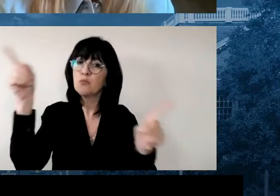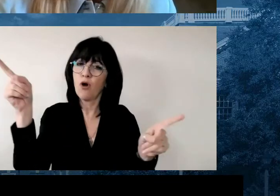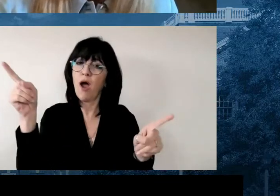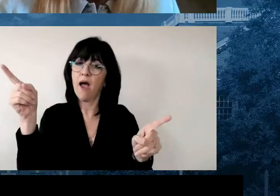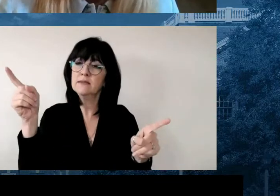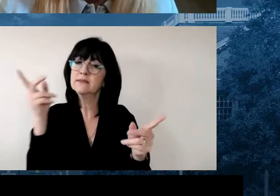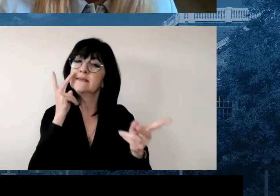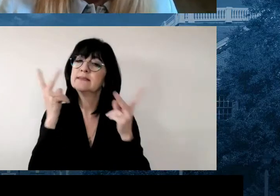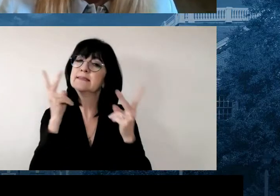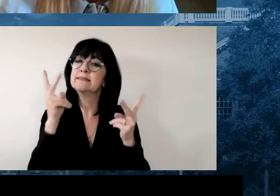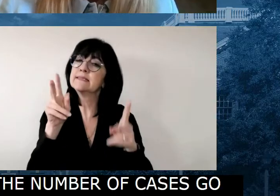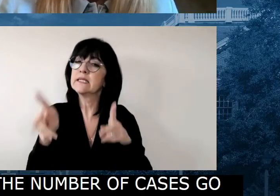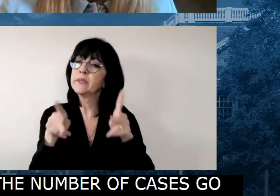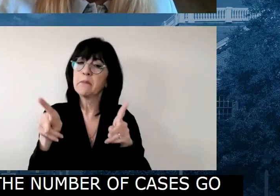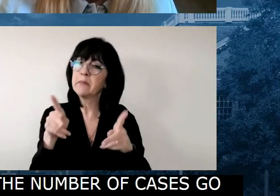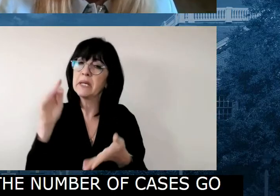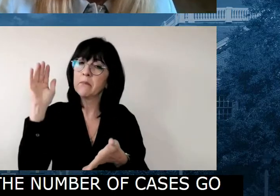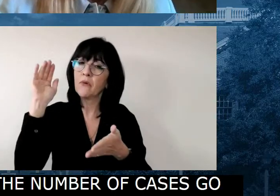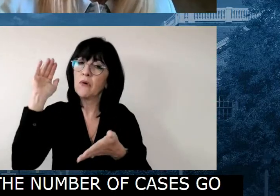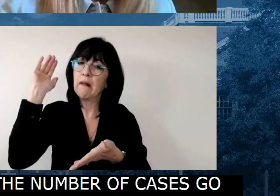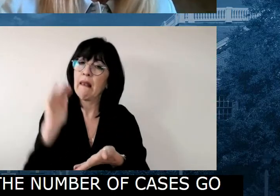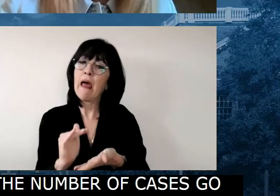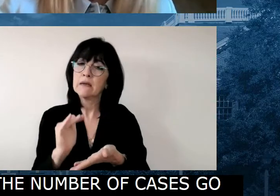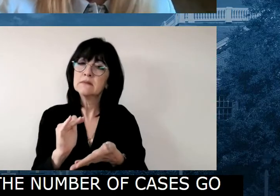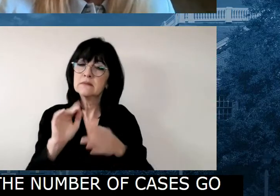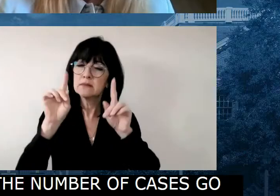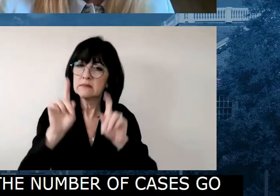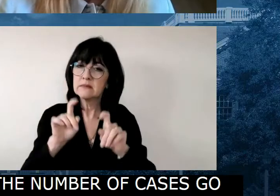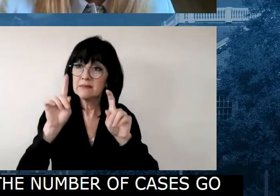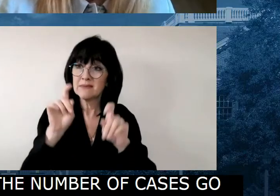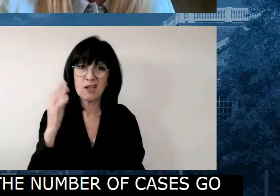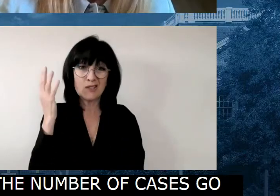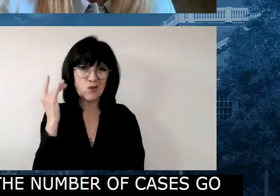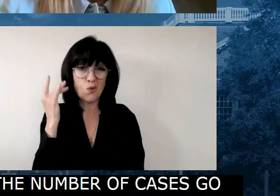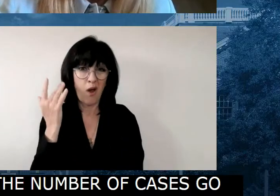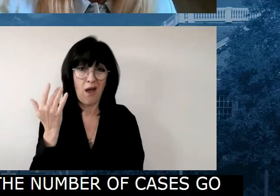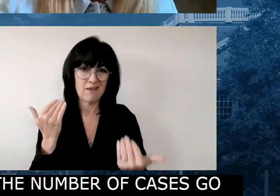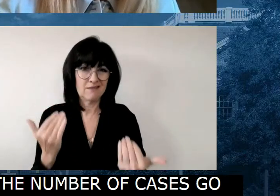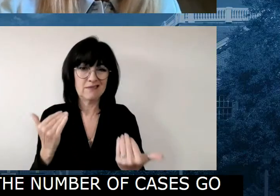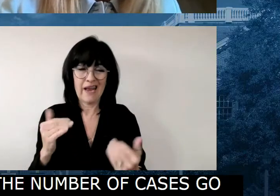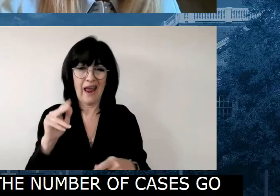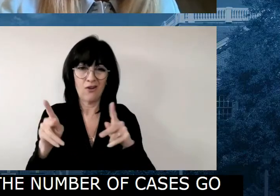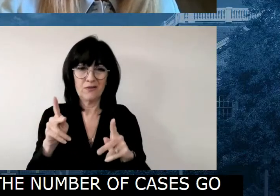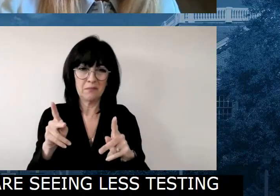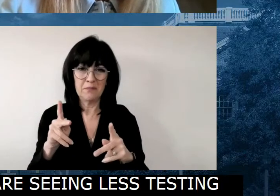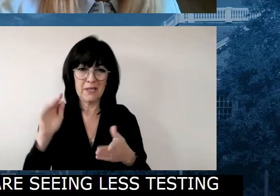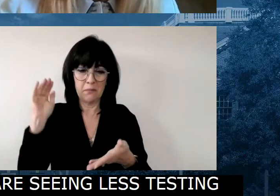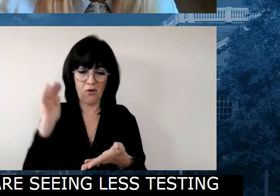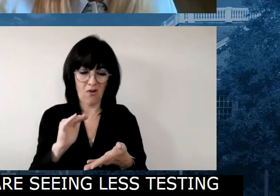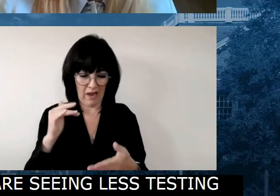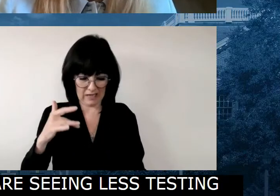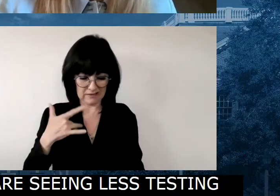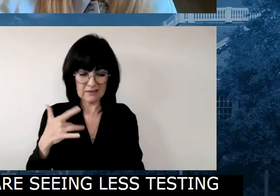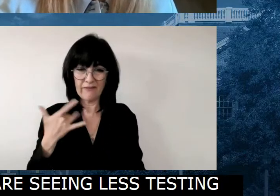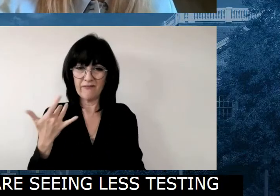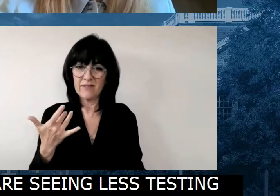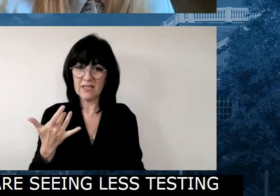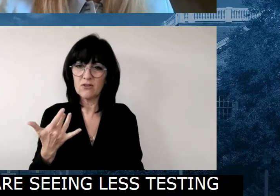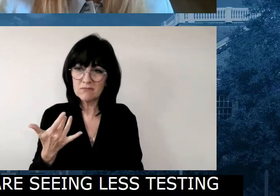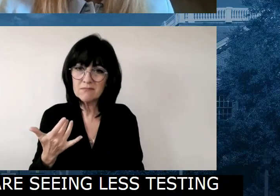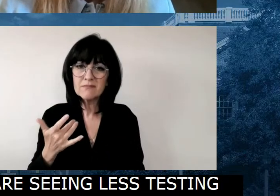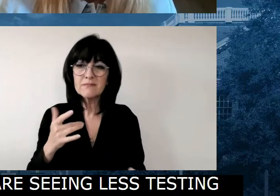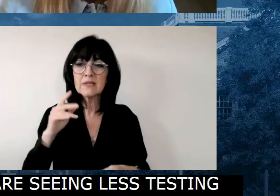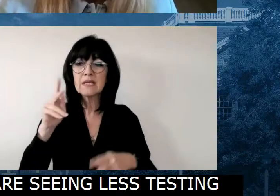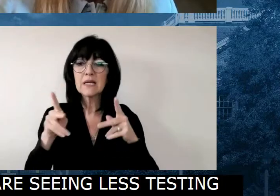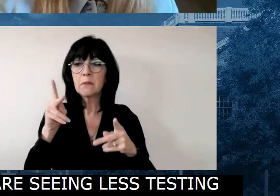there's less people who are exposed, less people who are having symptoms. As we shift our thinking